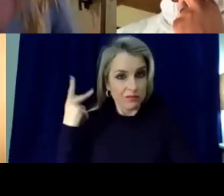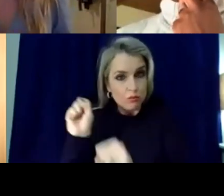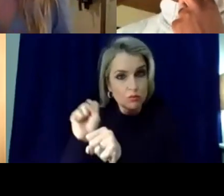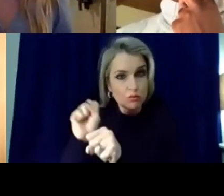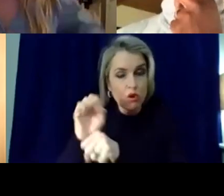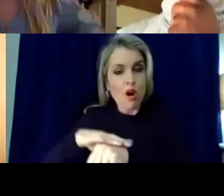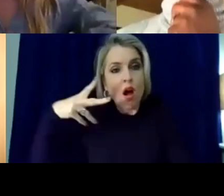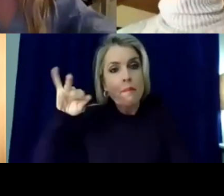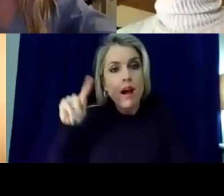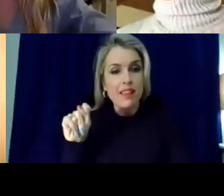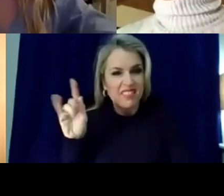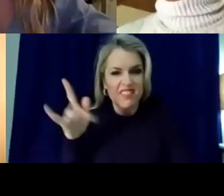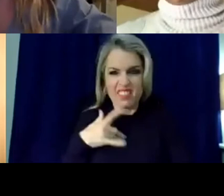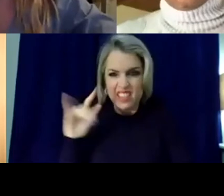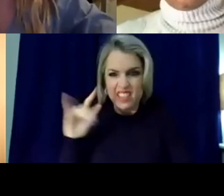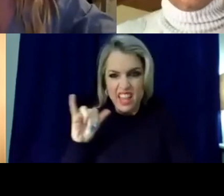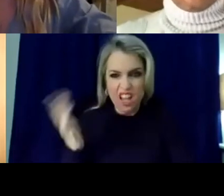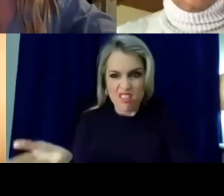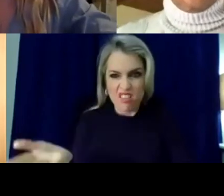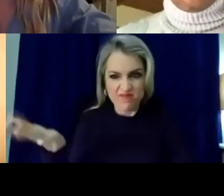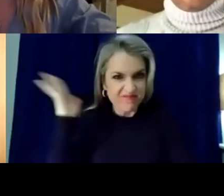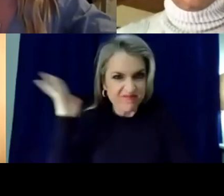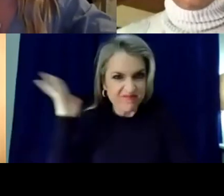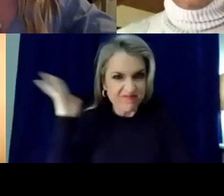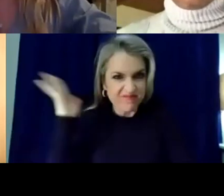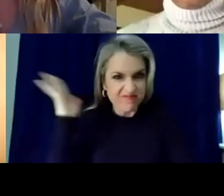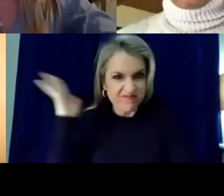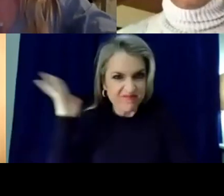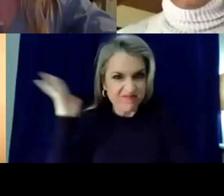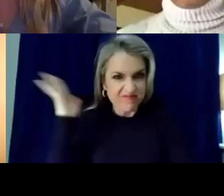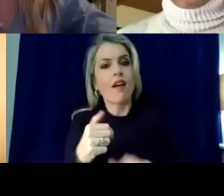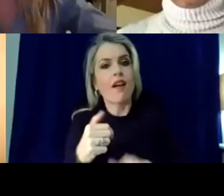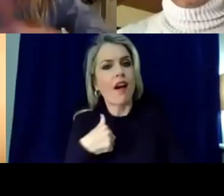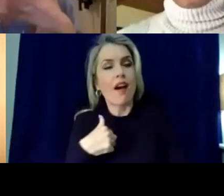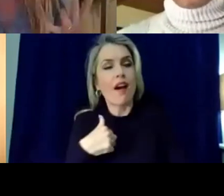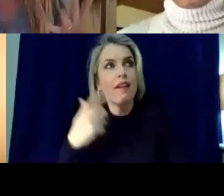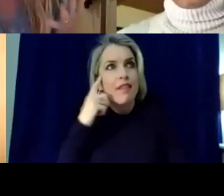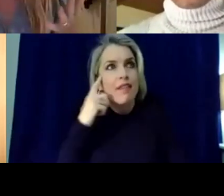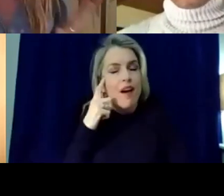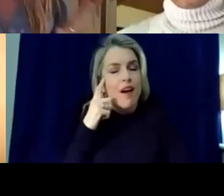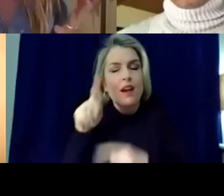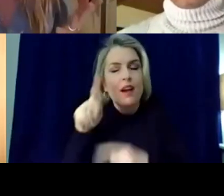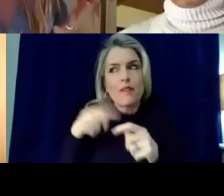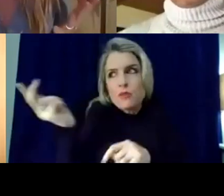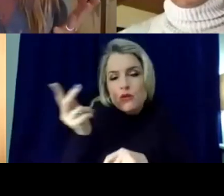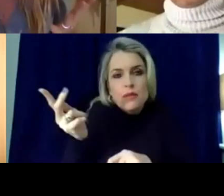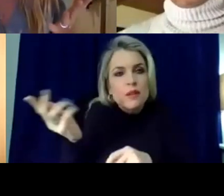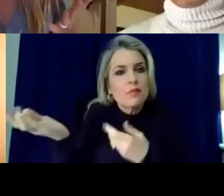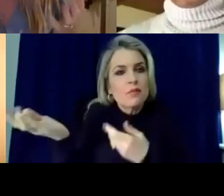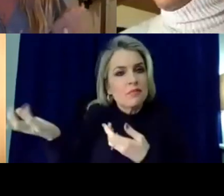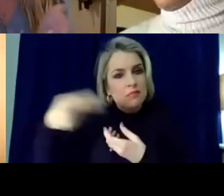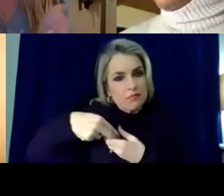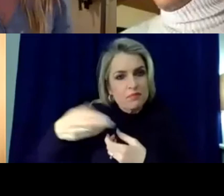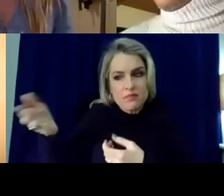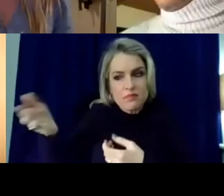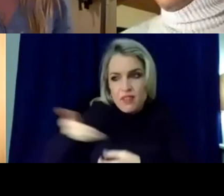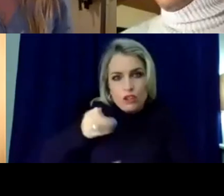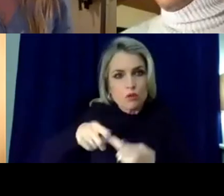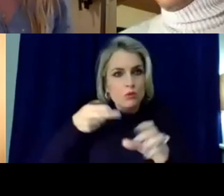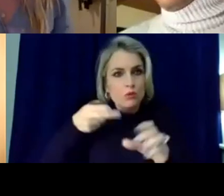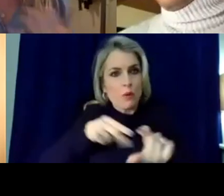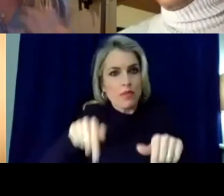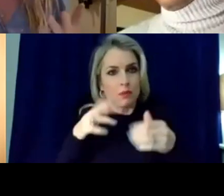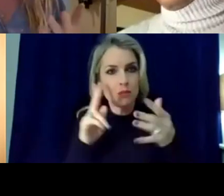a pilot, what feels like a long time ago, together, and I thought of them, bring them into this project,